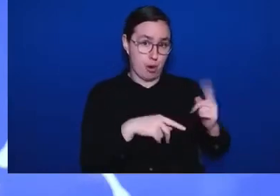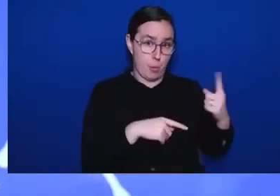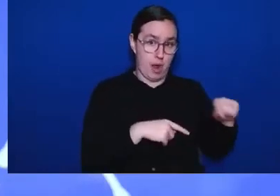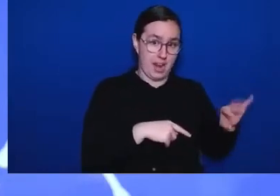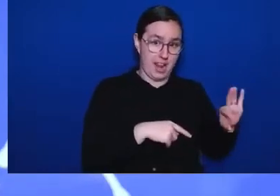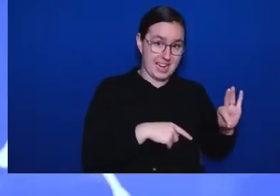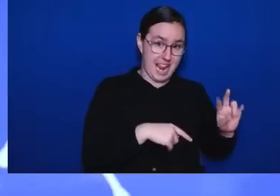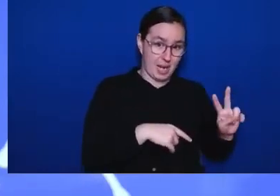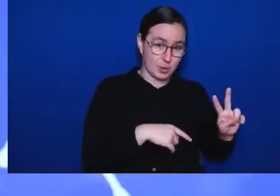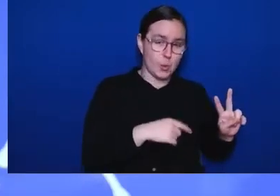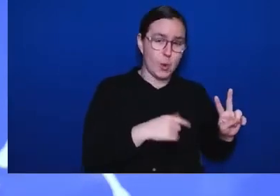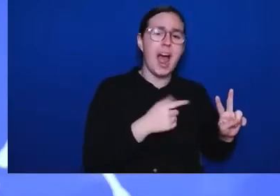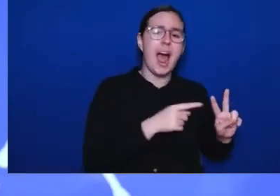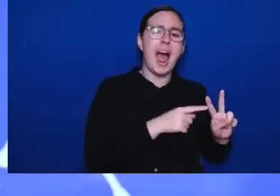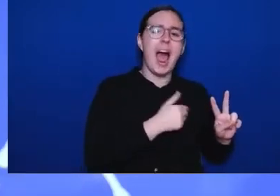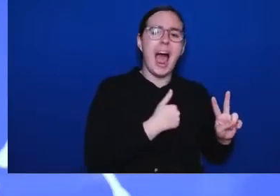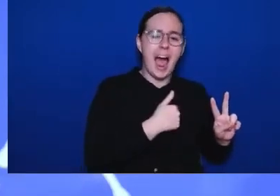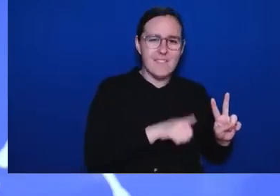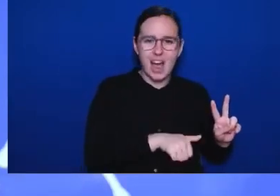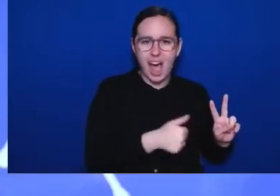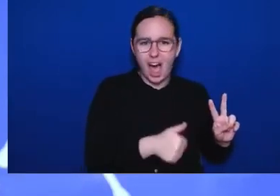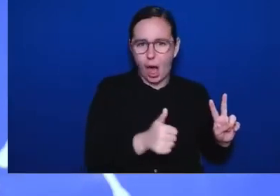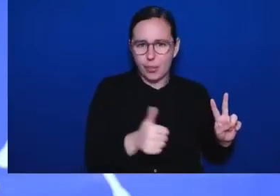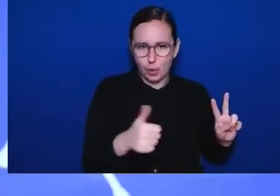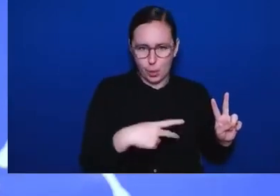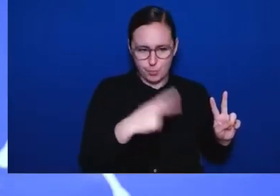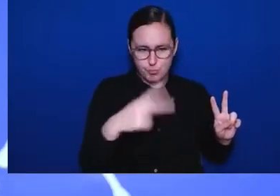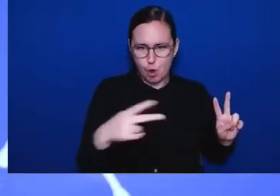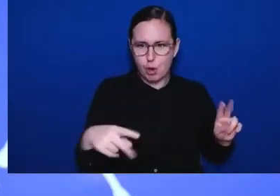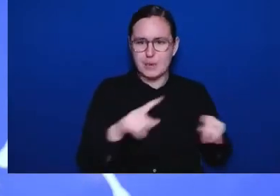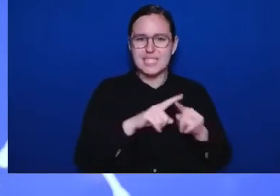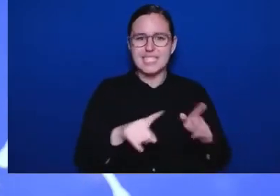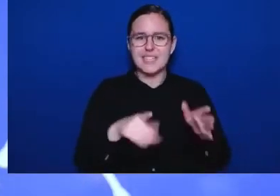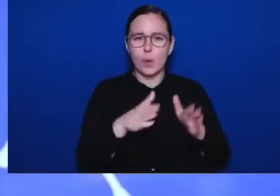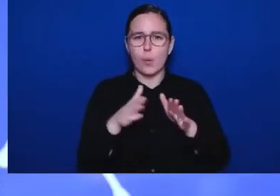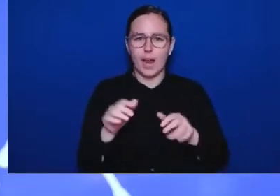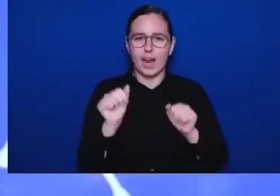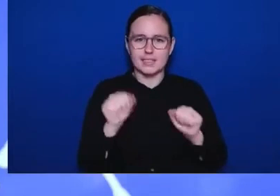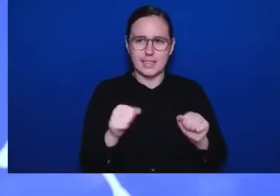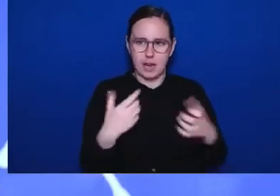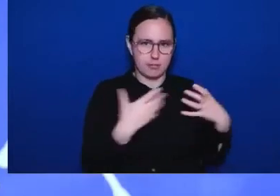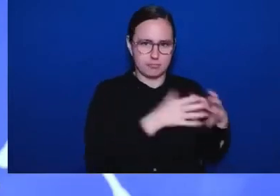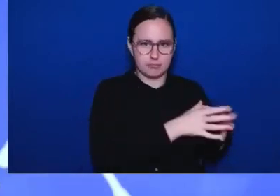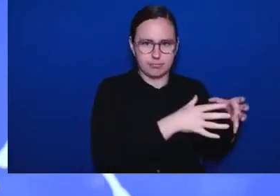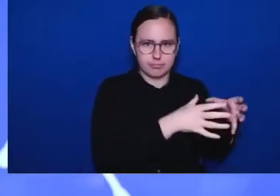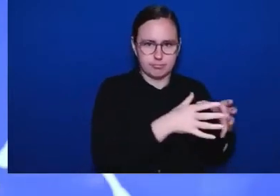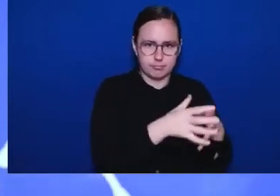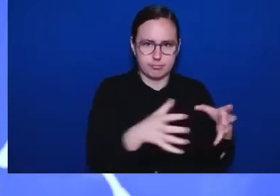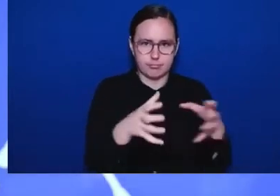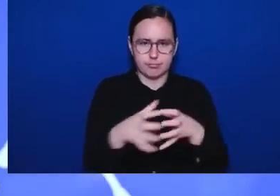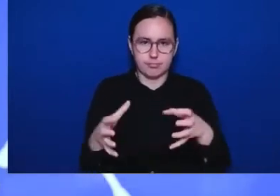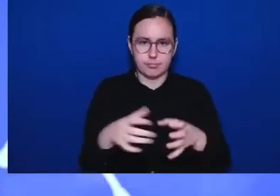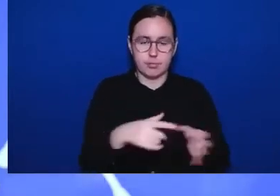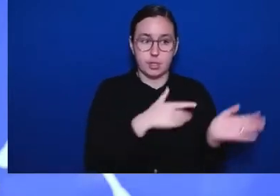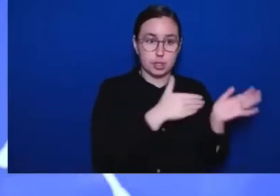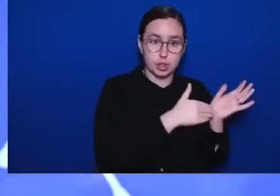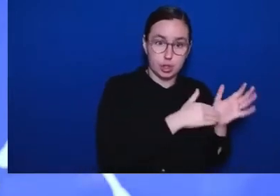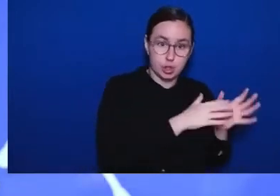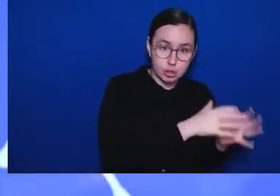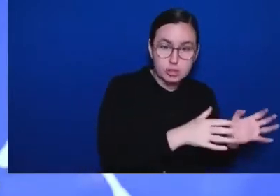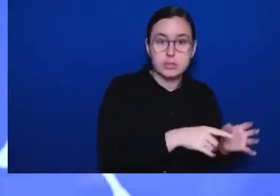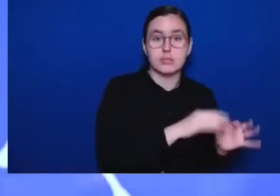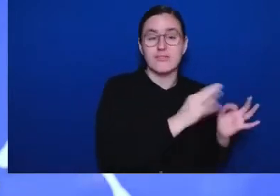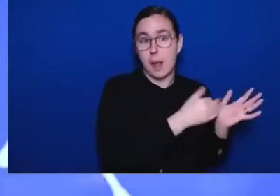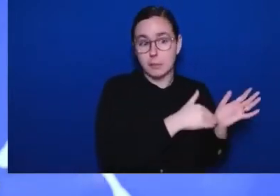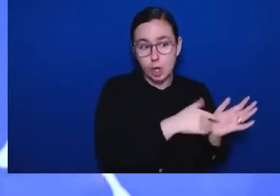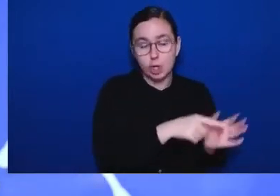of both family doctors and doctors in our system, as we do nurses, as we do health sciences professionals, as we do healthcare workers.